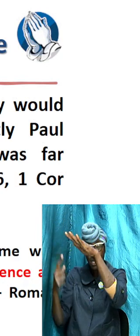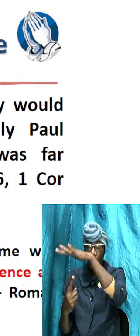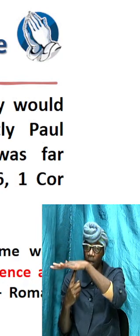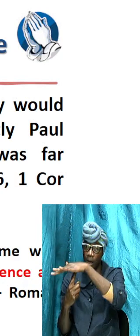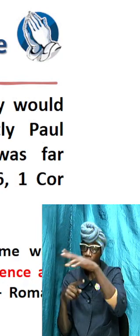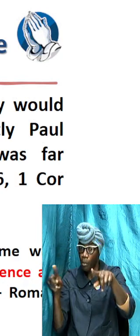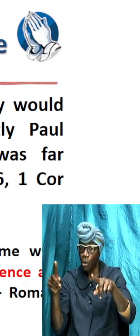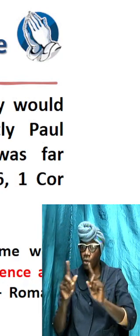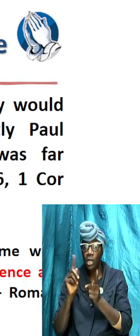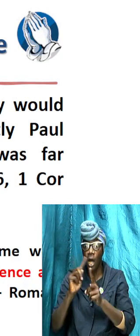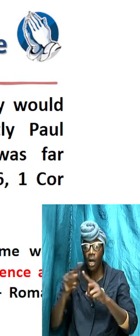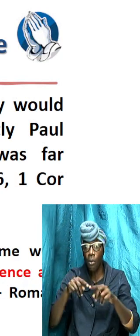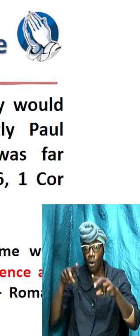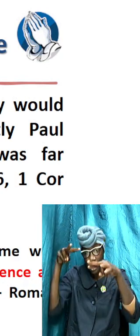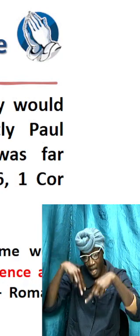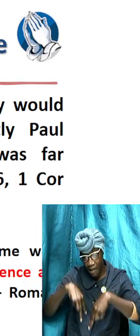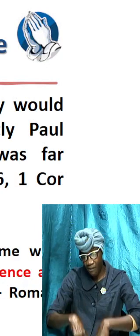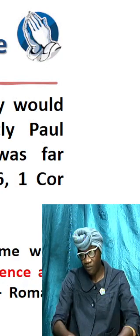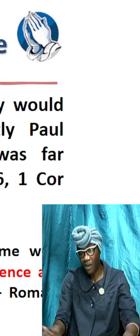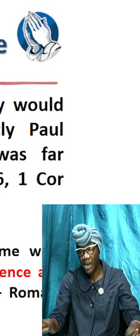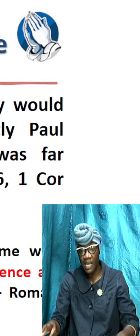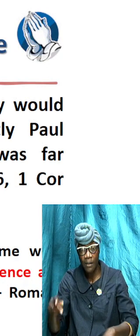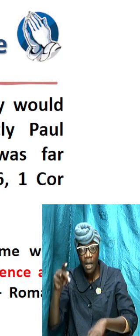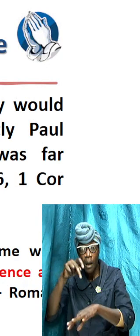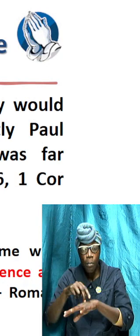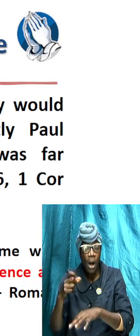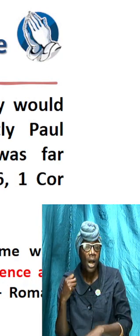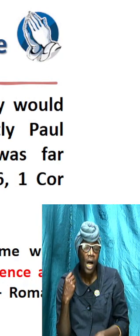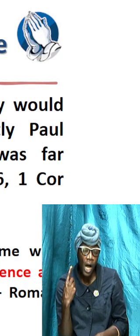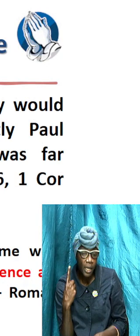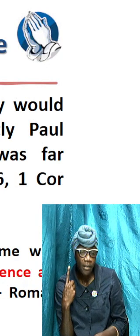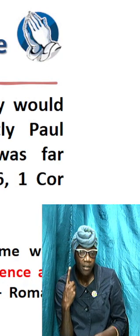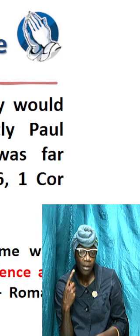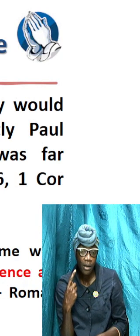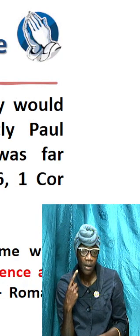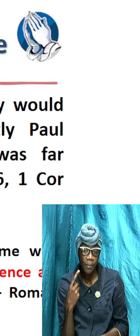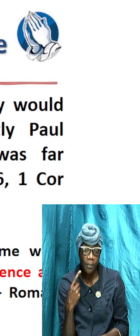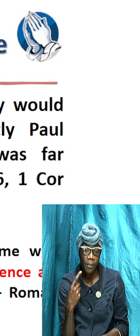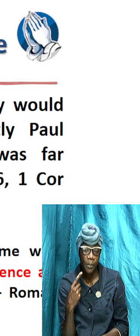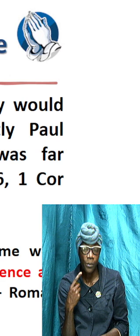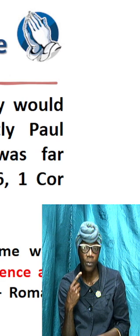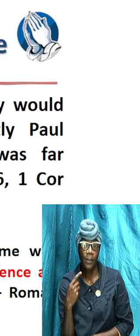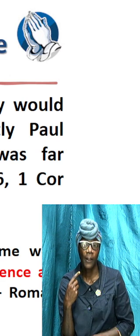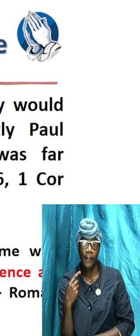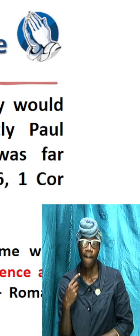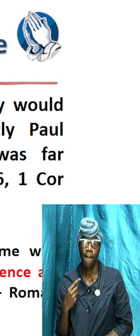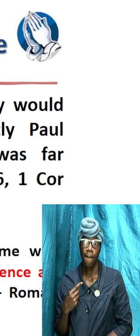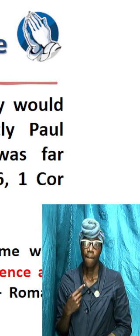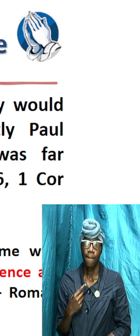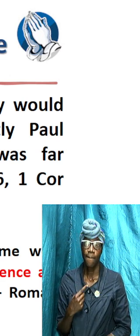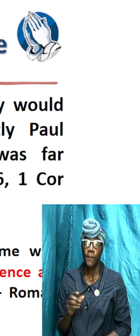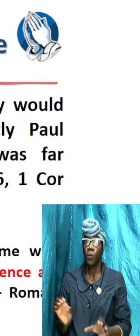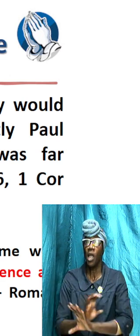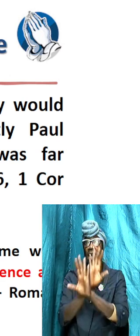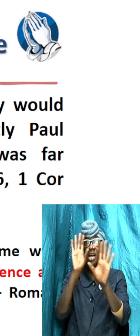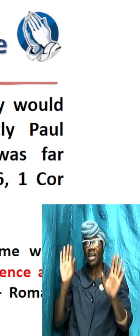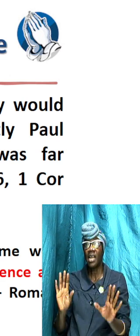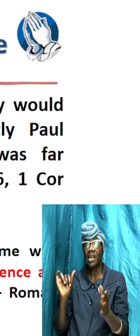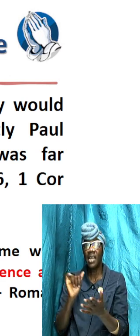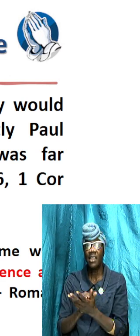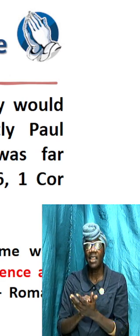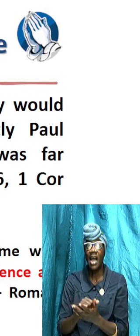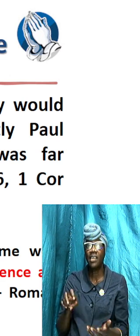the valleys. And Paul understood even from his he understood clearly that